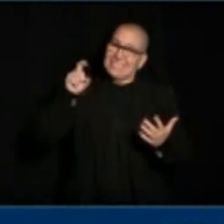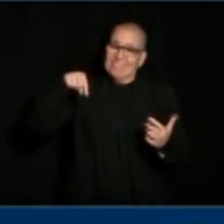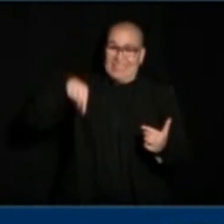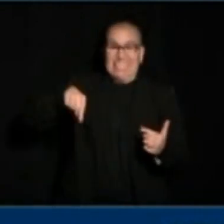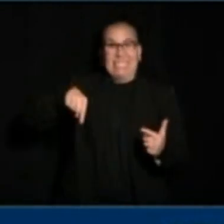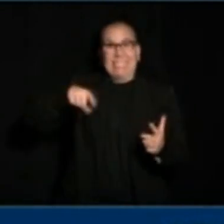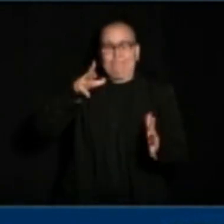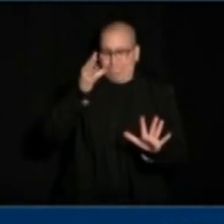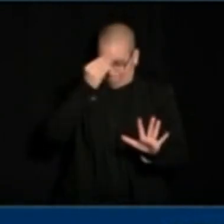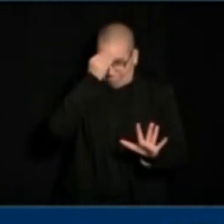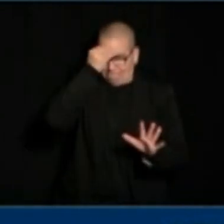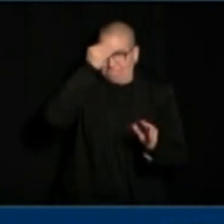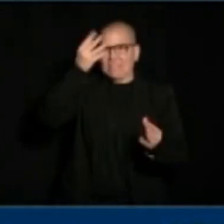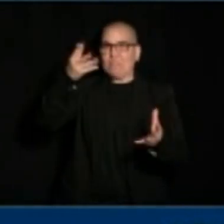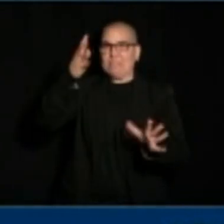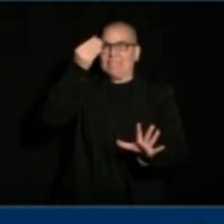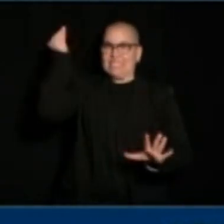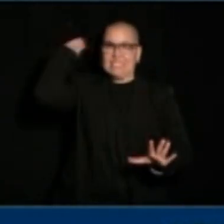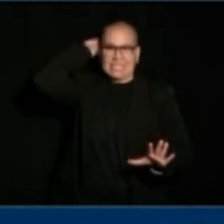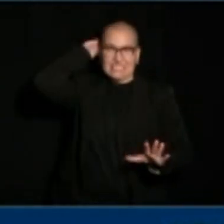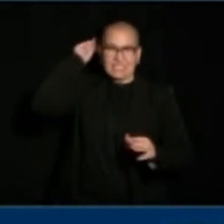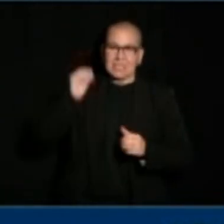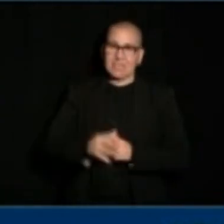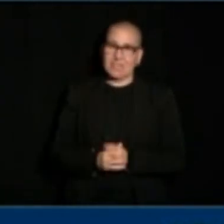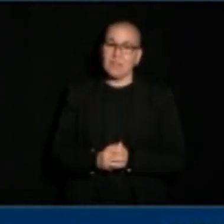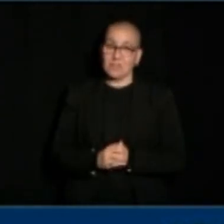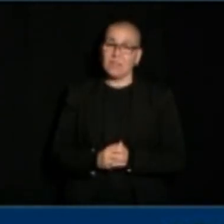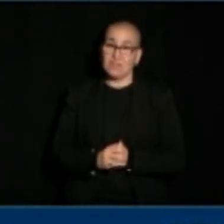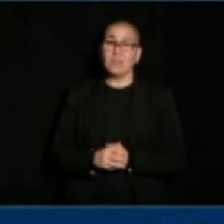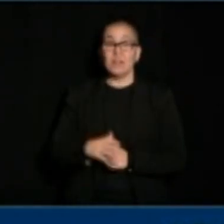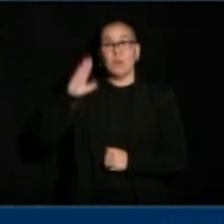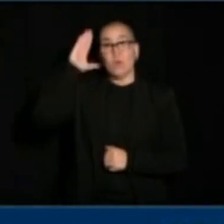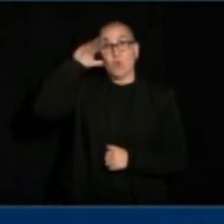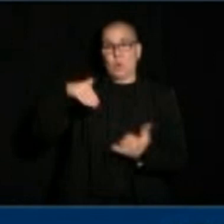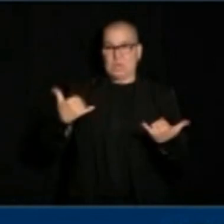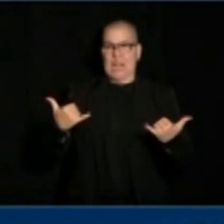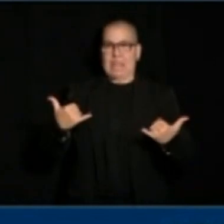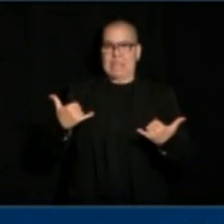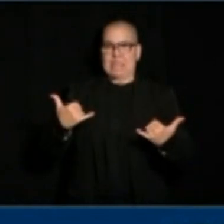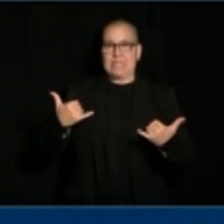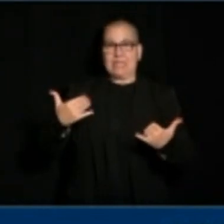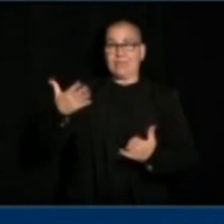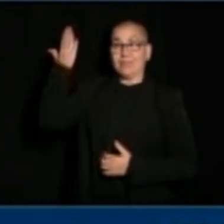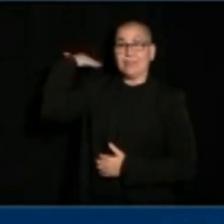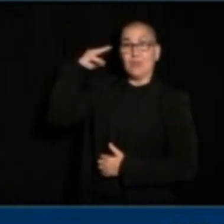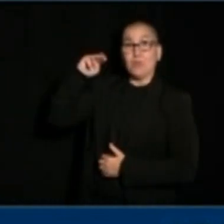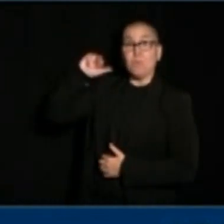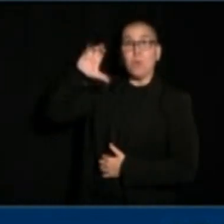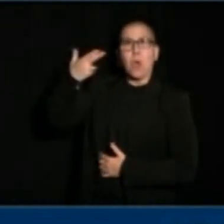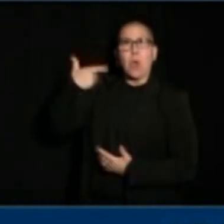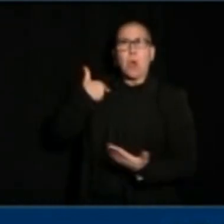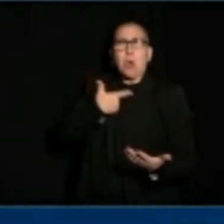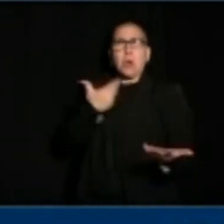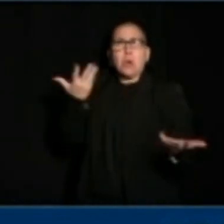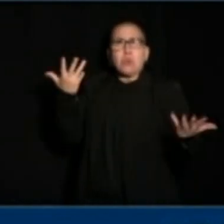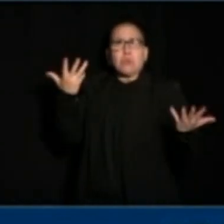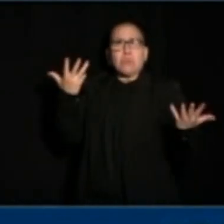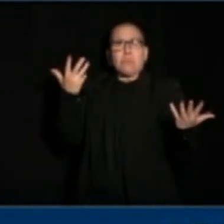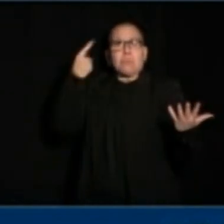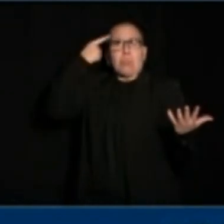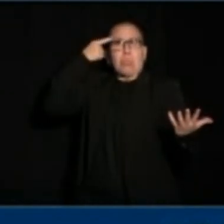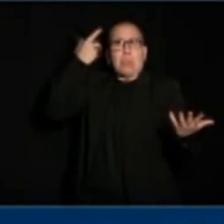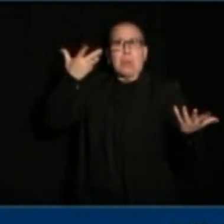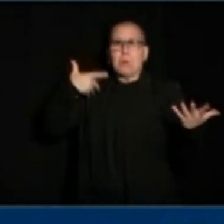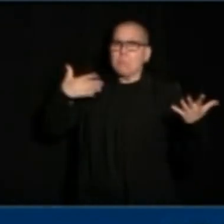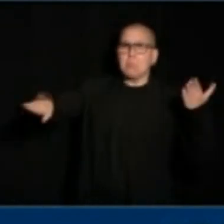There are issues that we know, and in the early parts of the pandemic, we didn't know this. So we closed down personal care providers, getting